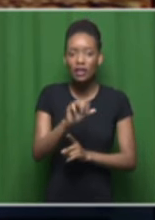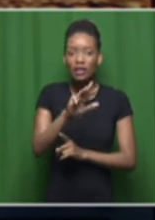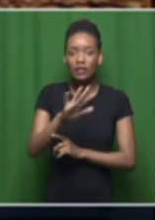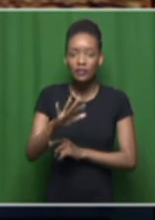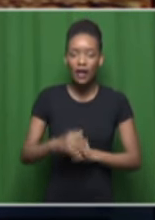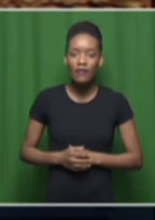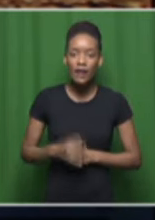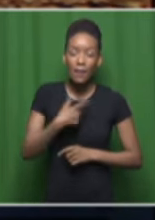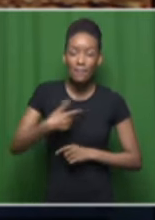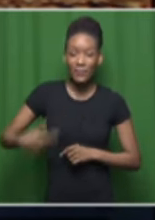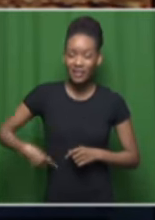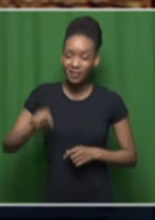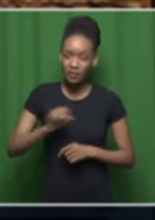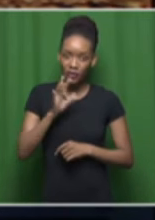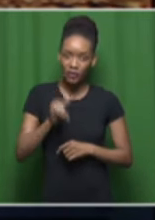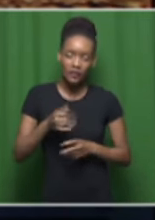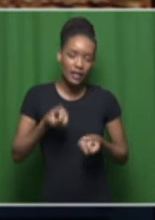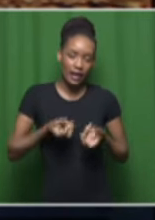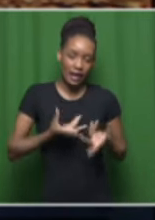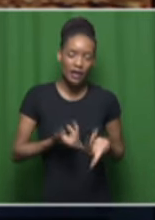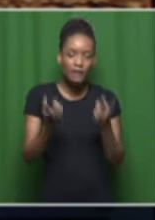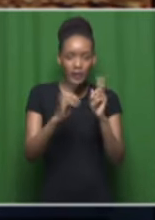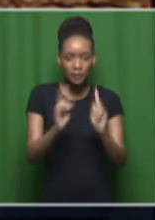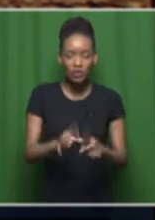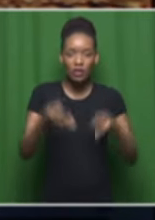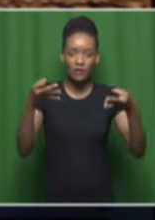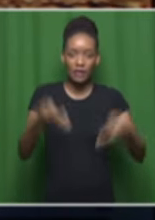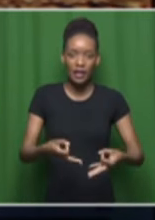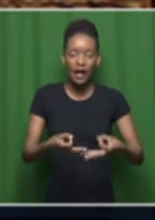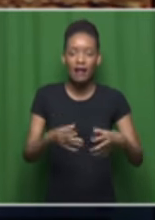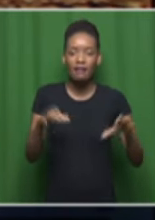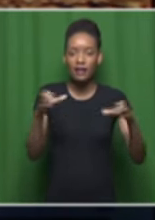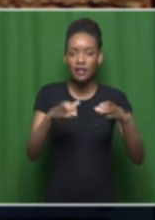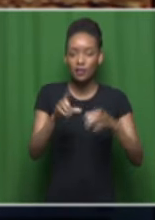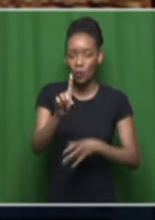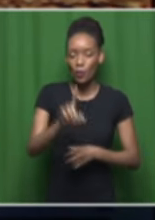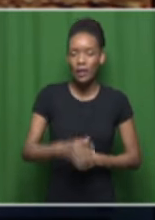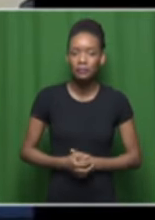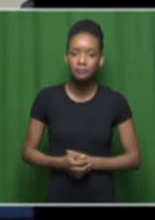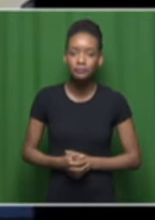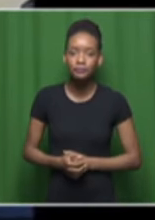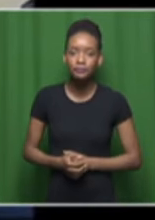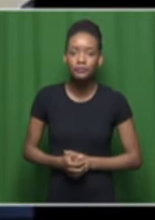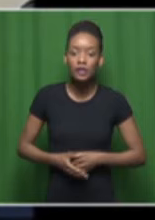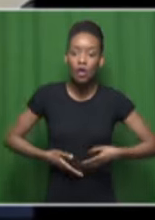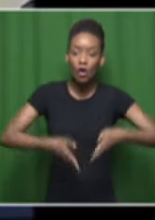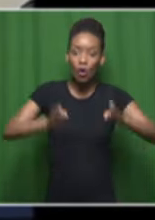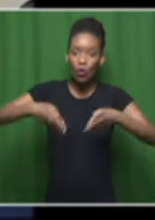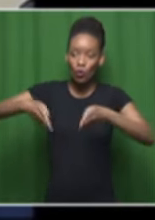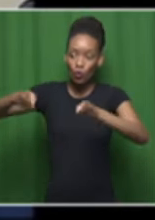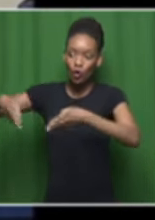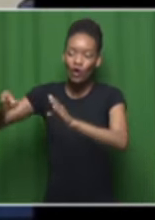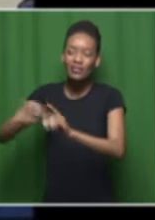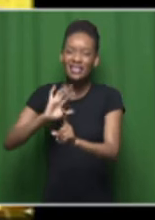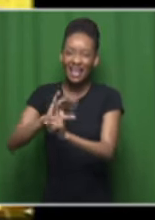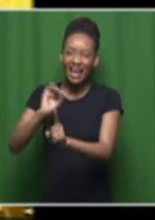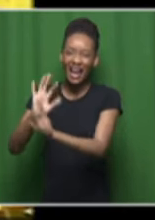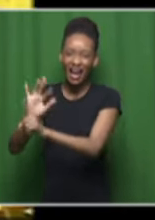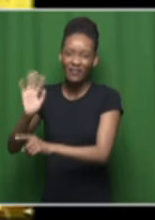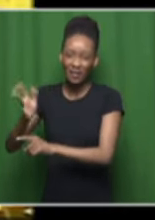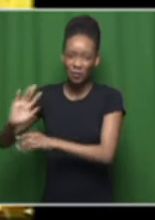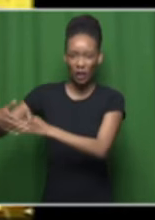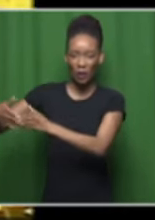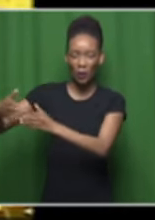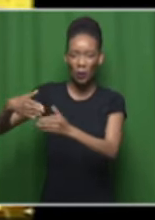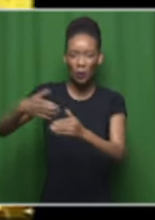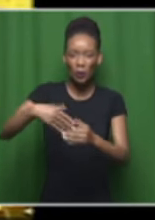a special official funeral, Category 1. Now, various routes will be affected to make way for the motorcade accompanying